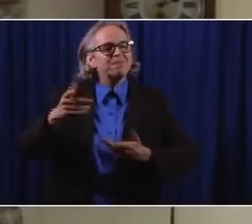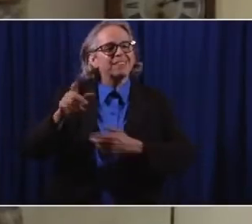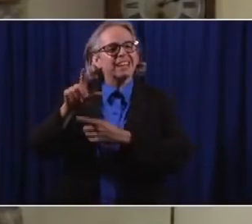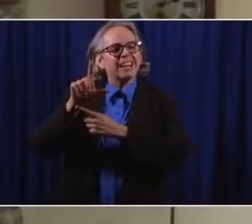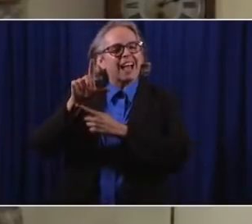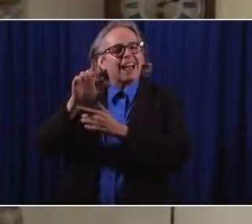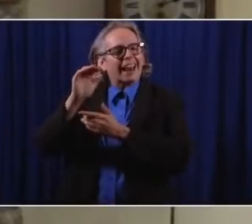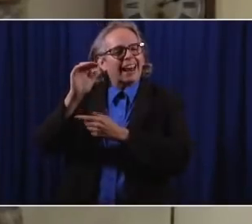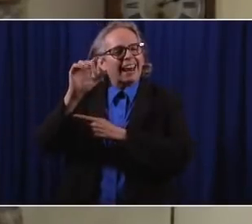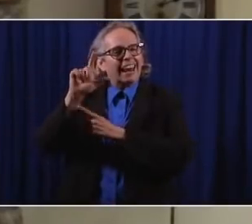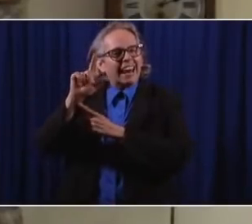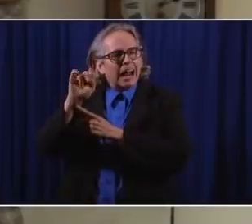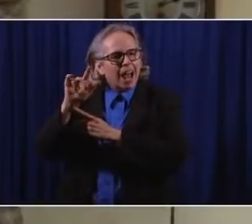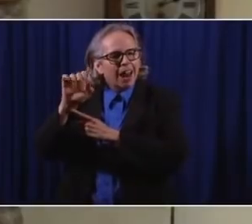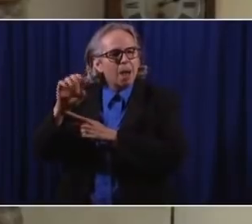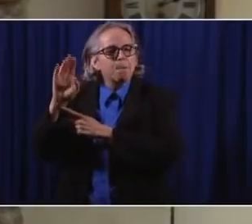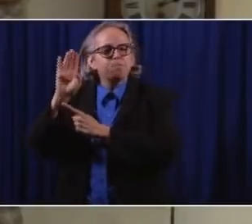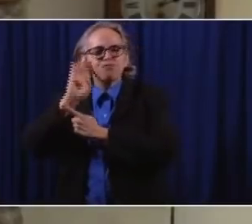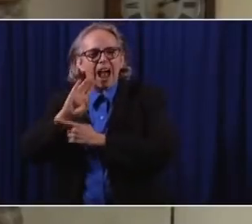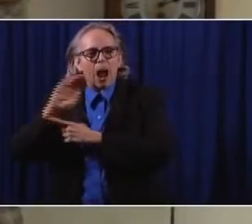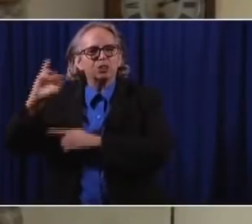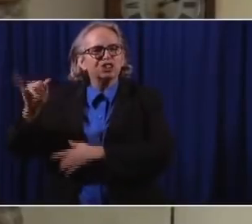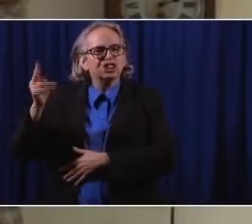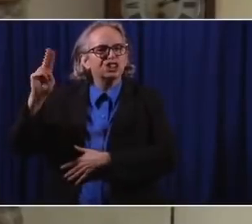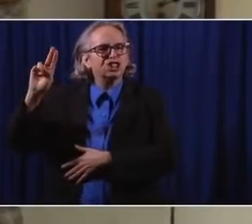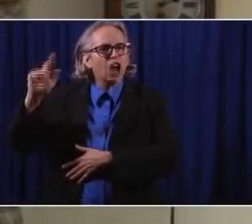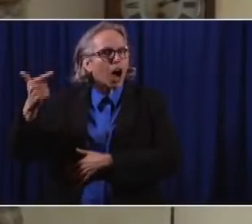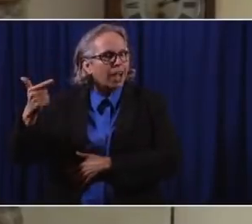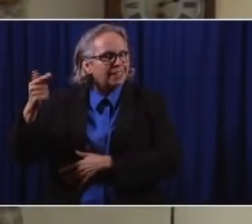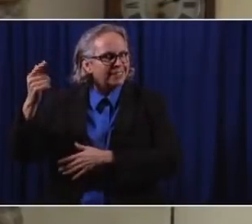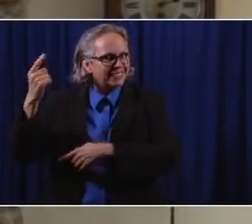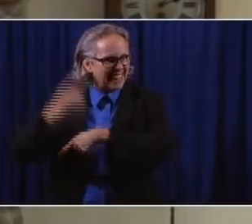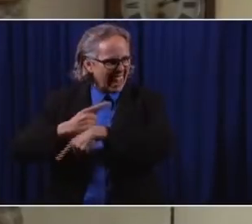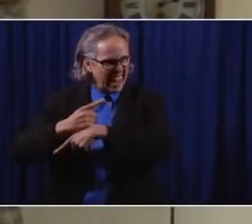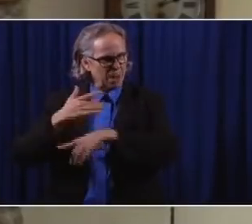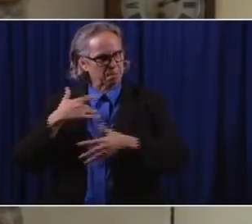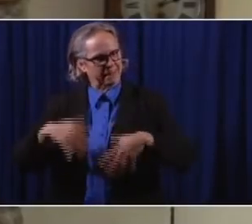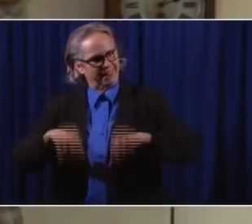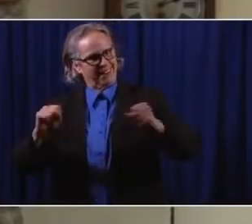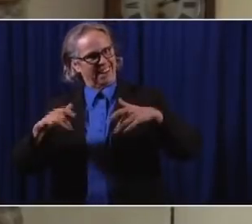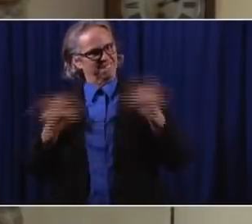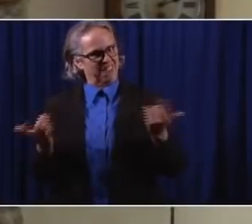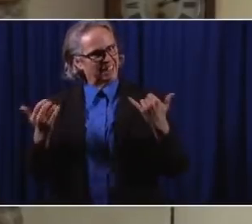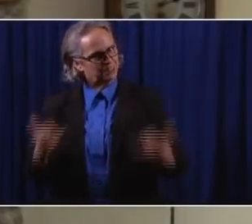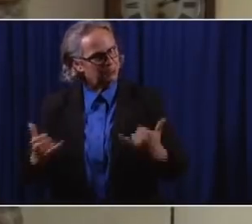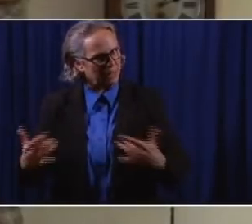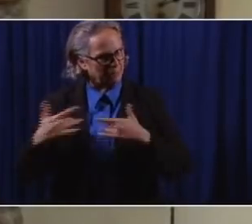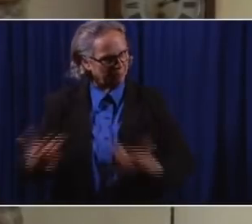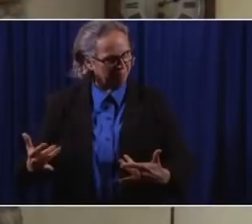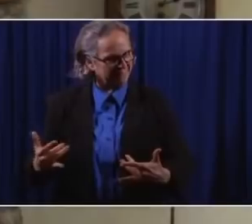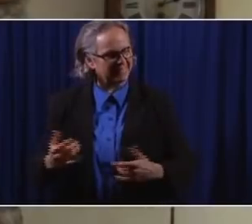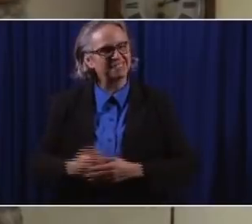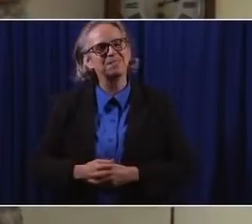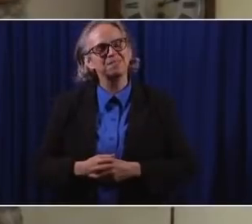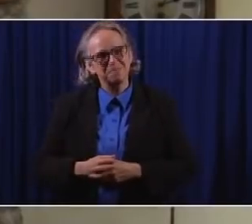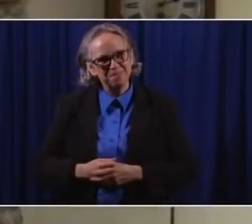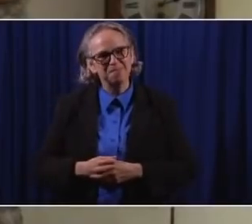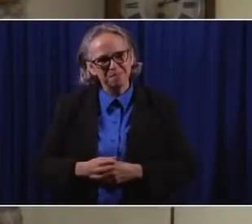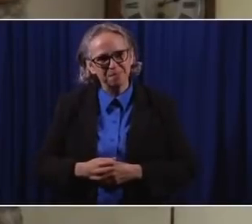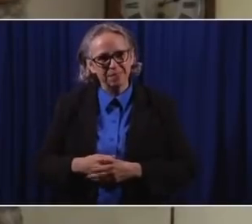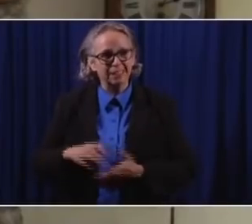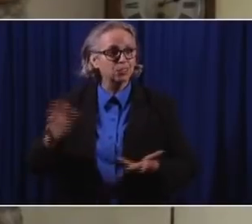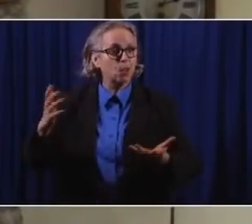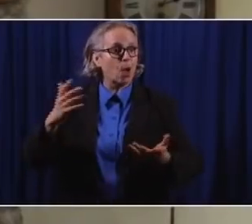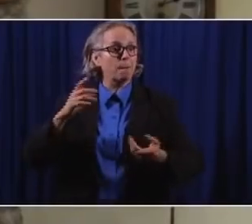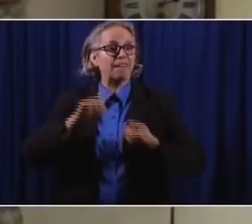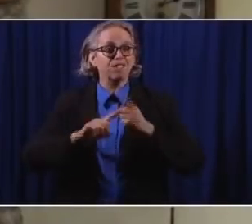going today. My friend Roger Houston will be calling it as he always does. And so, Roger, good luck in